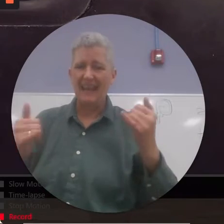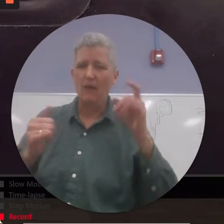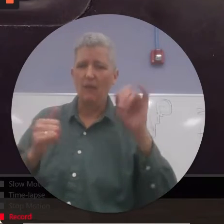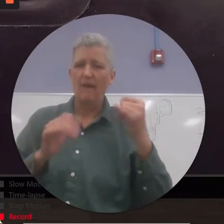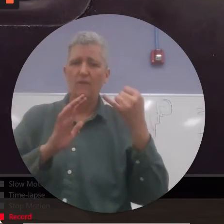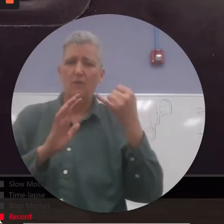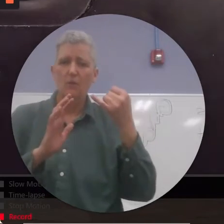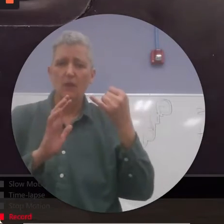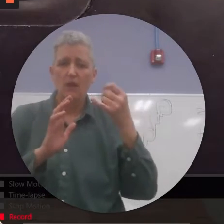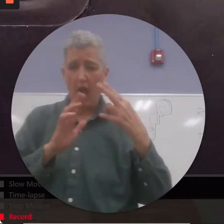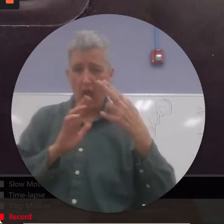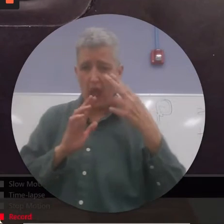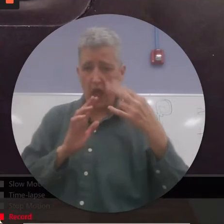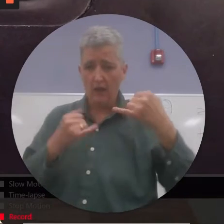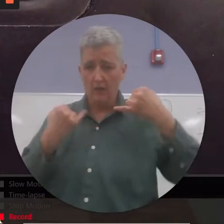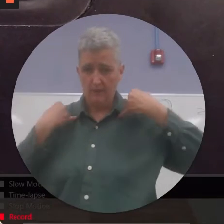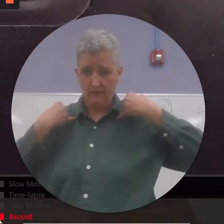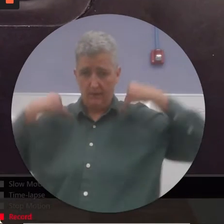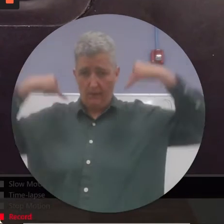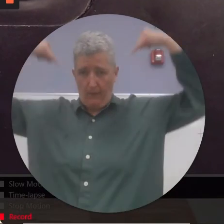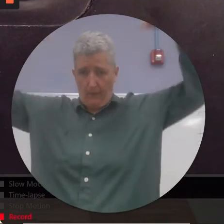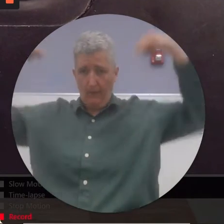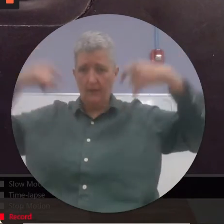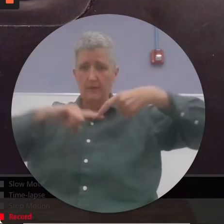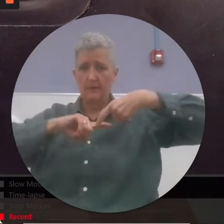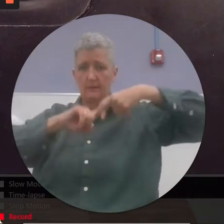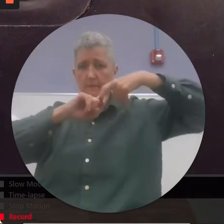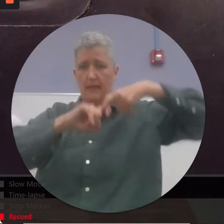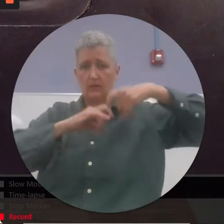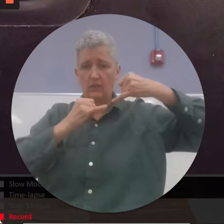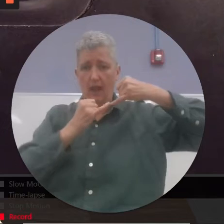So now you need to cut the suspension lines.